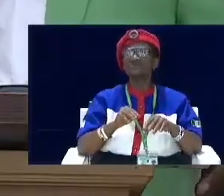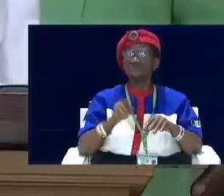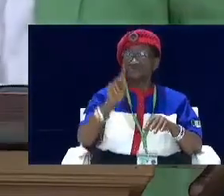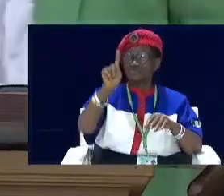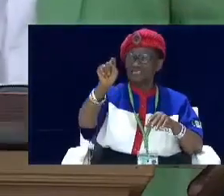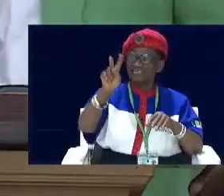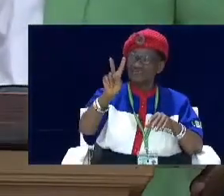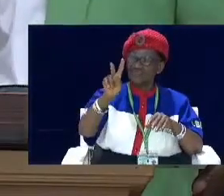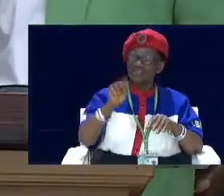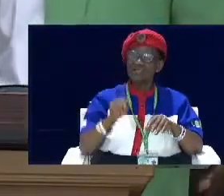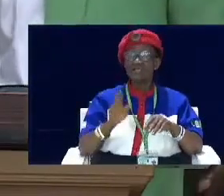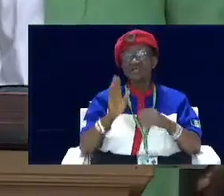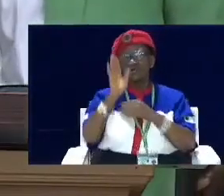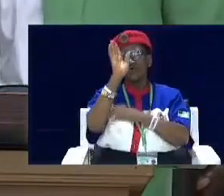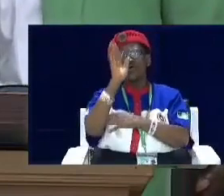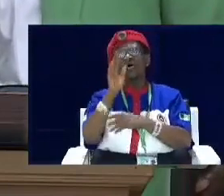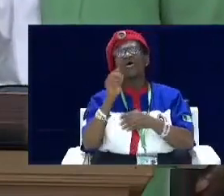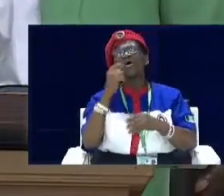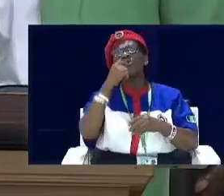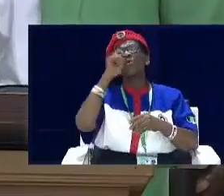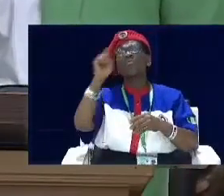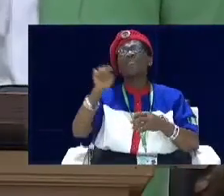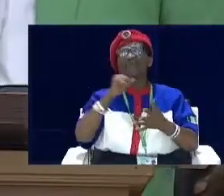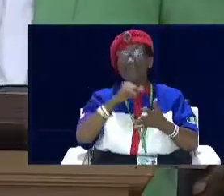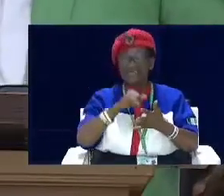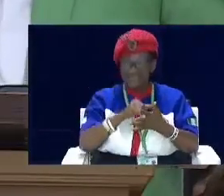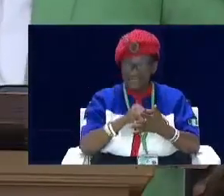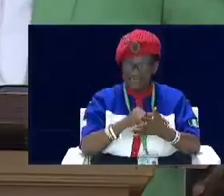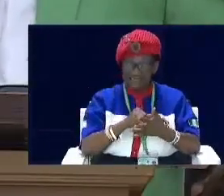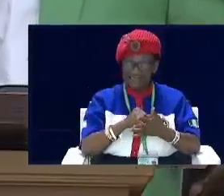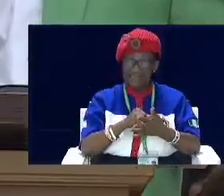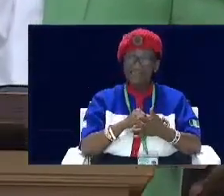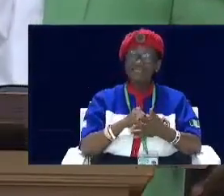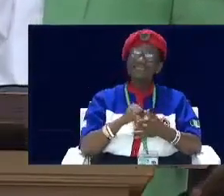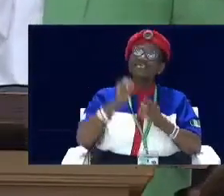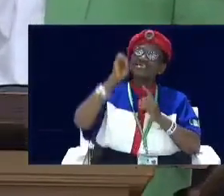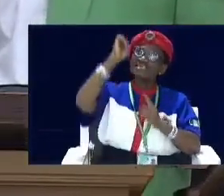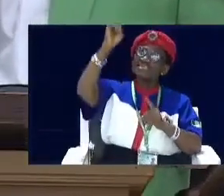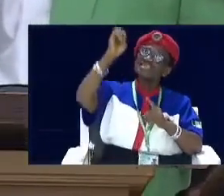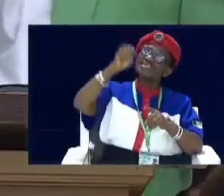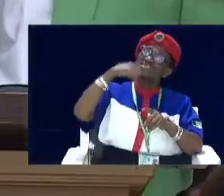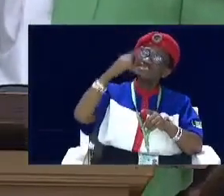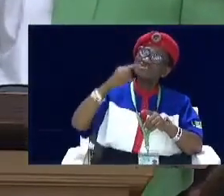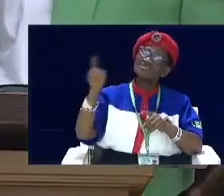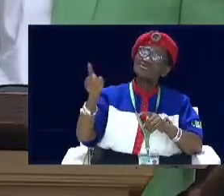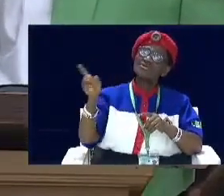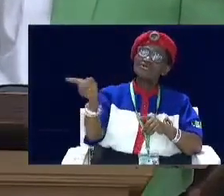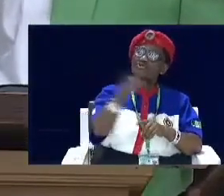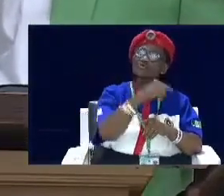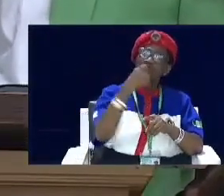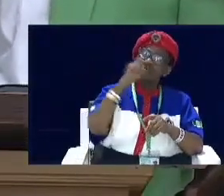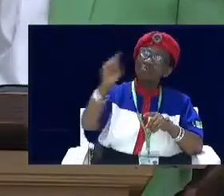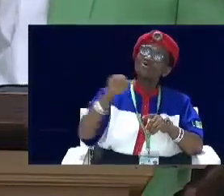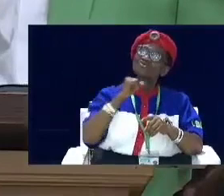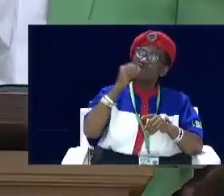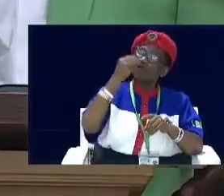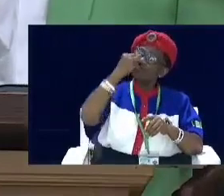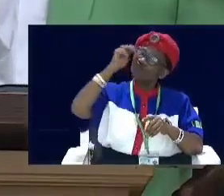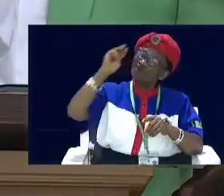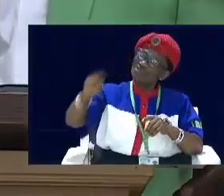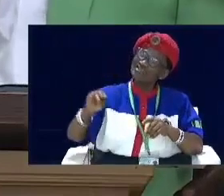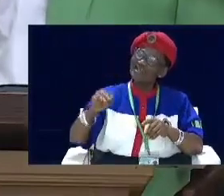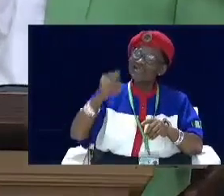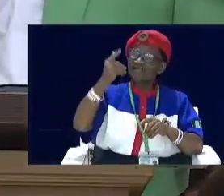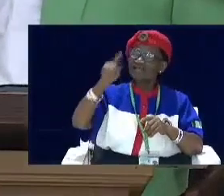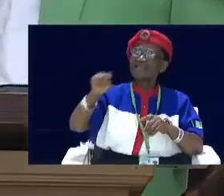God commanded it. He said, you must not forsake the assembly together of one